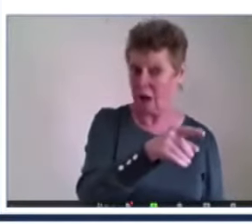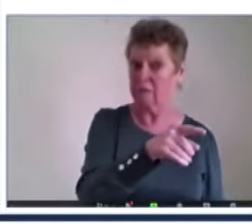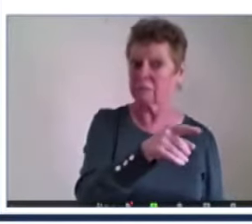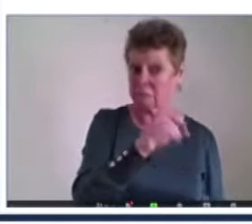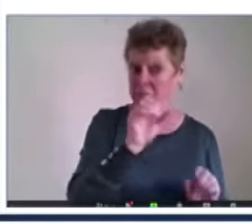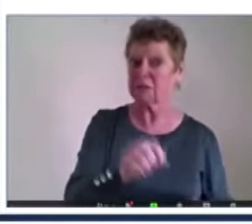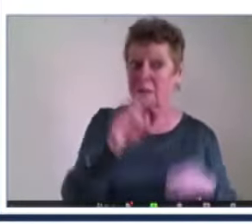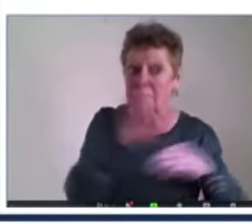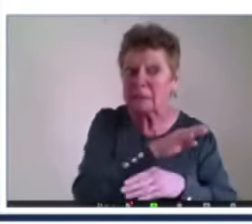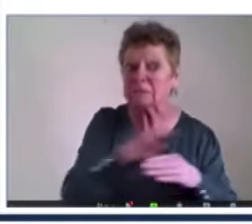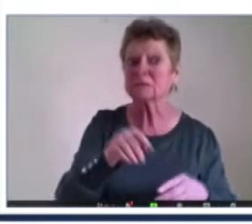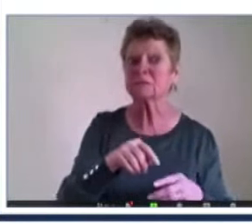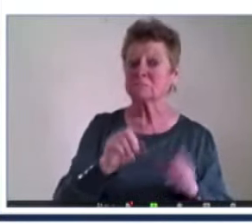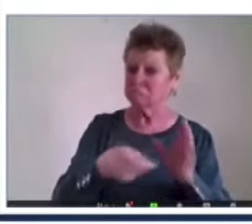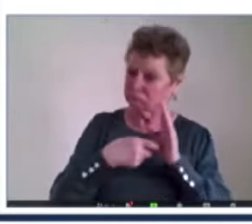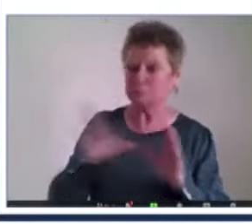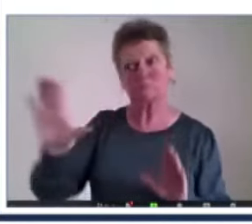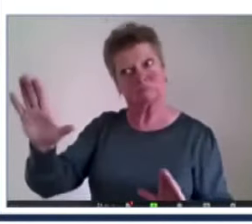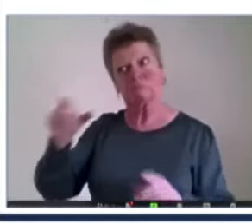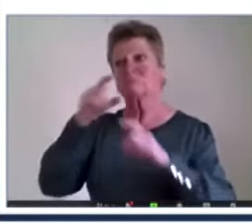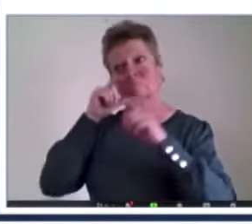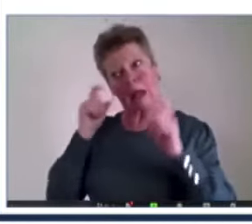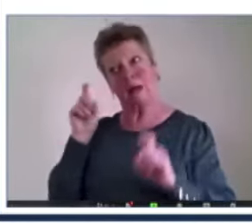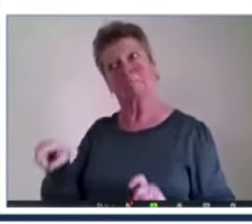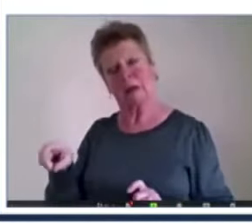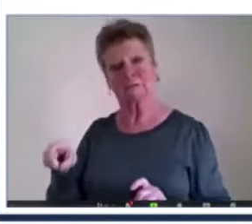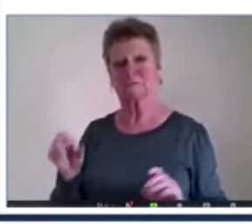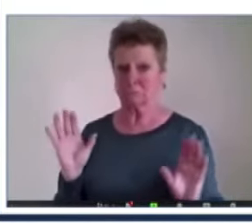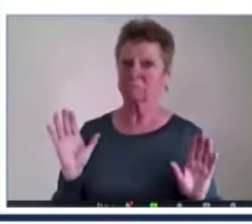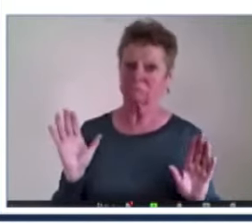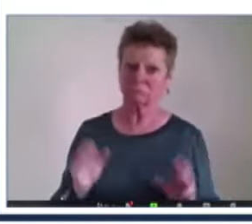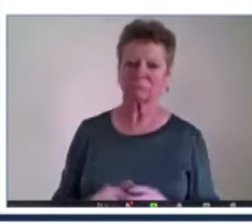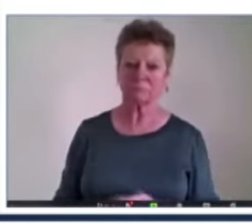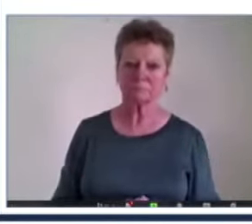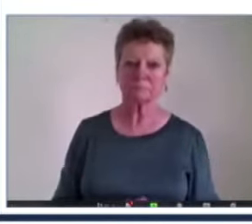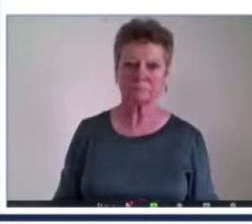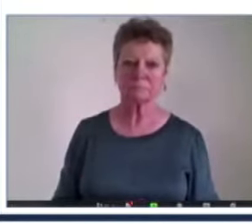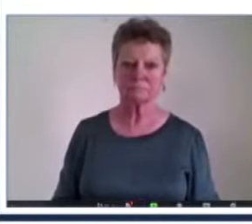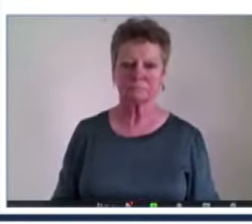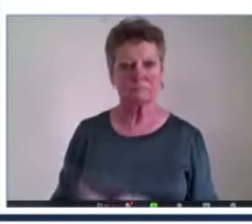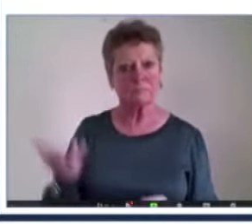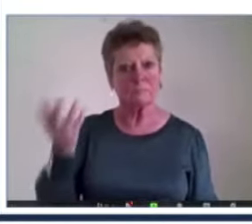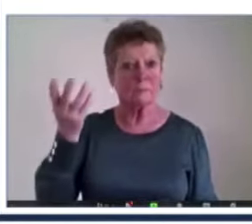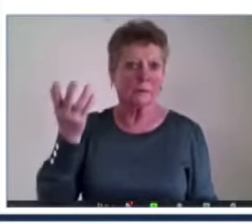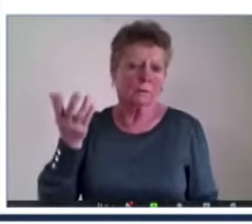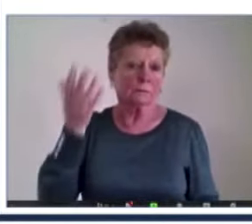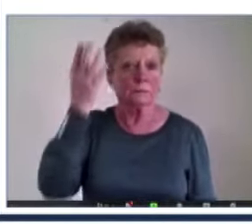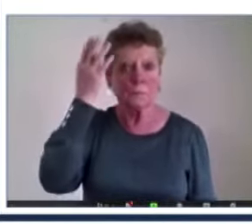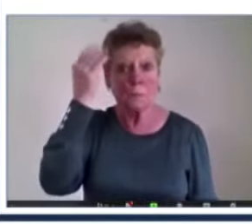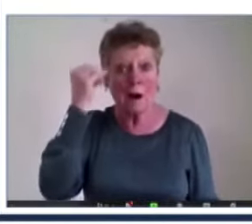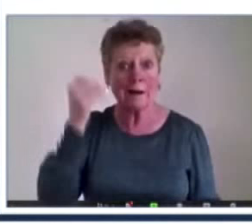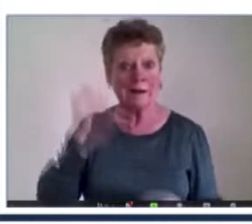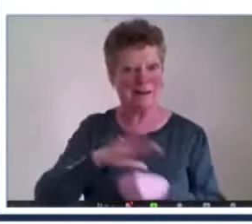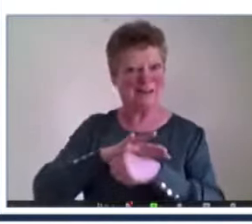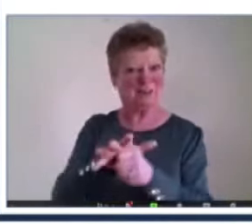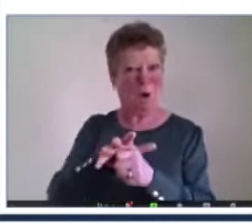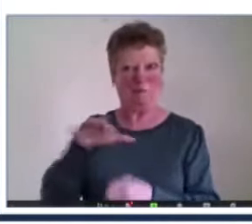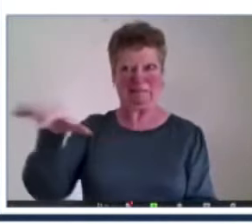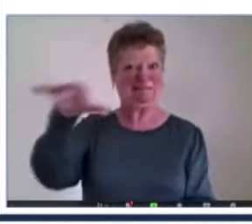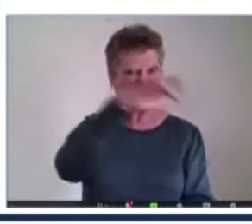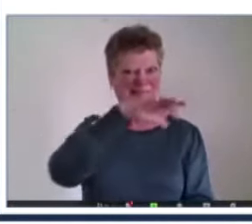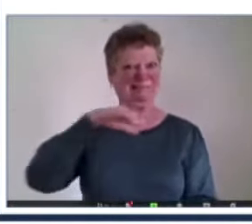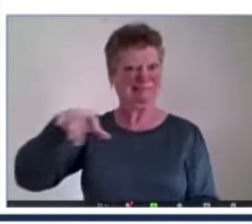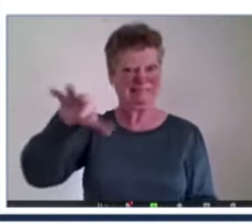themselves, requiring people to be masked. And this is because, as I said earlier, COVID is still around